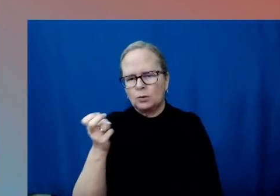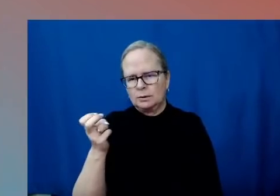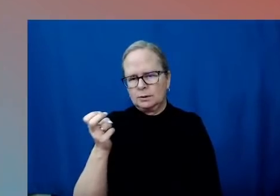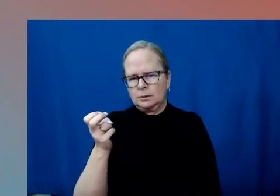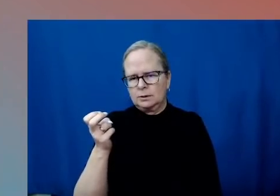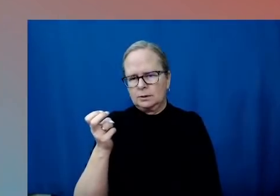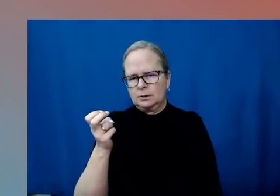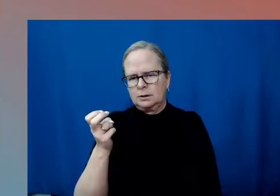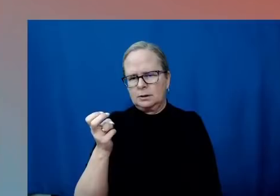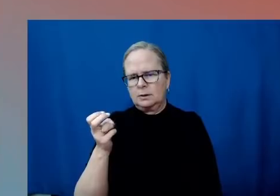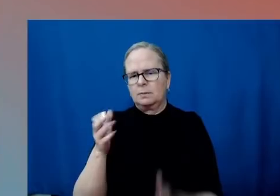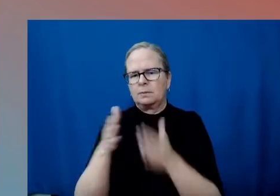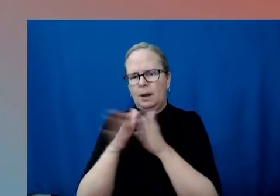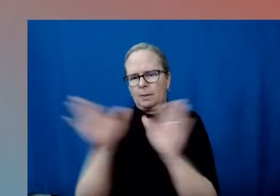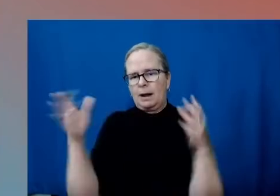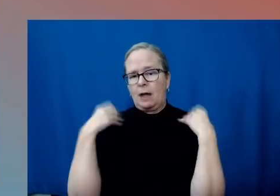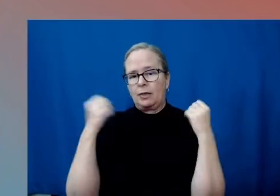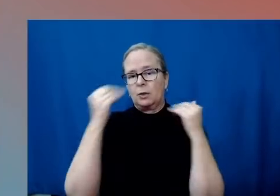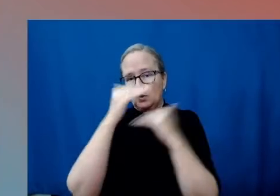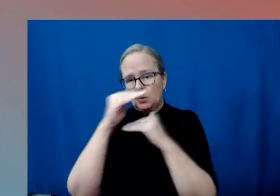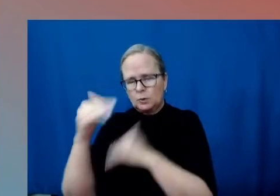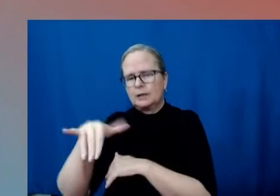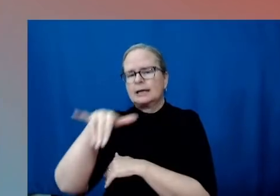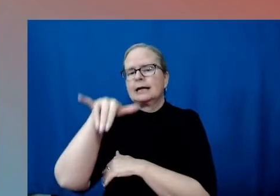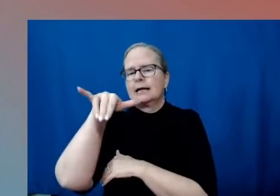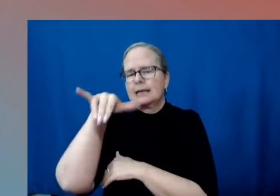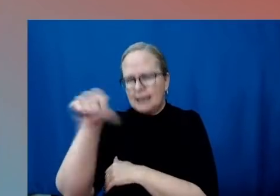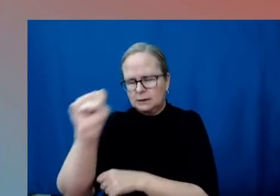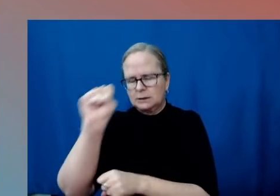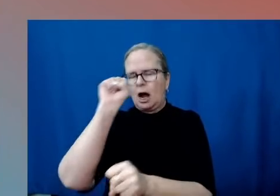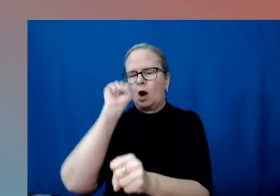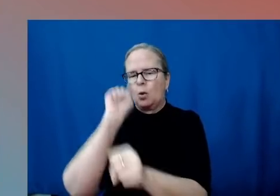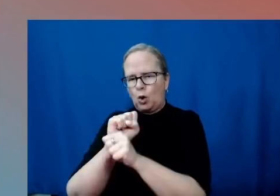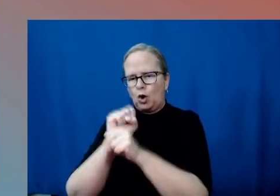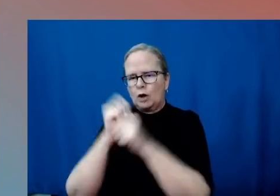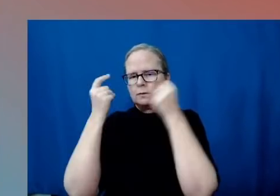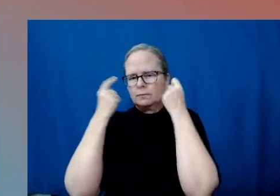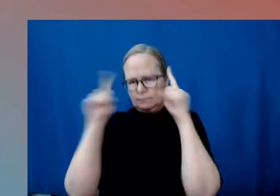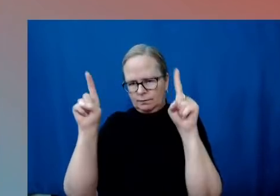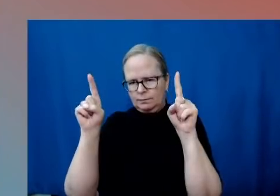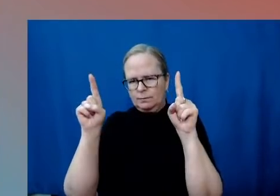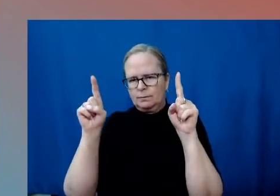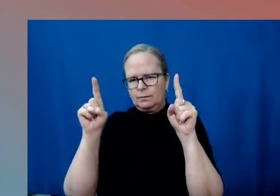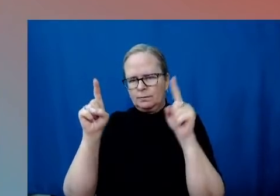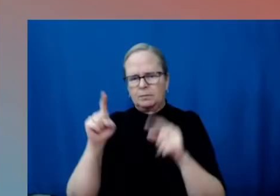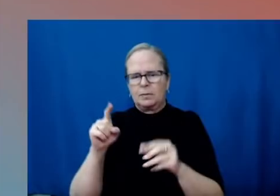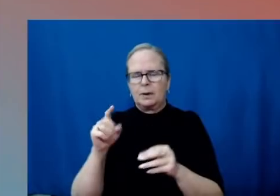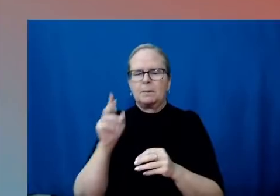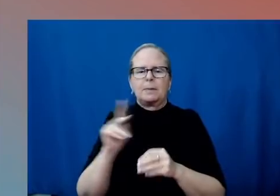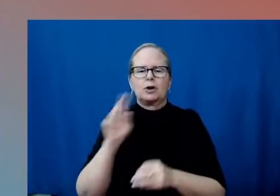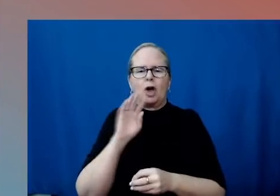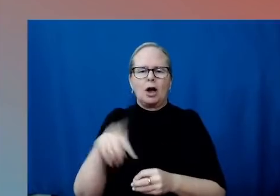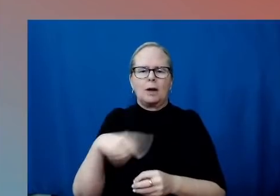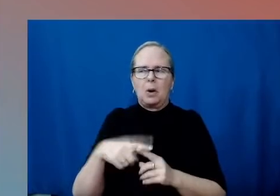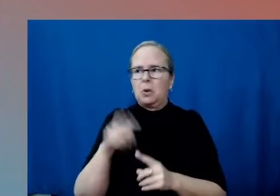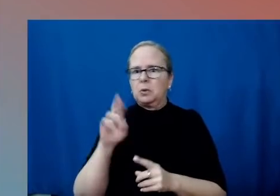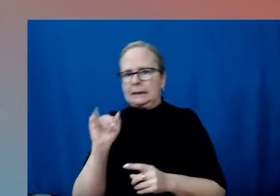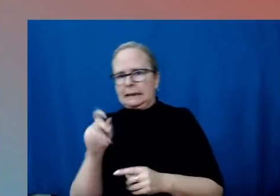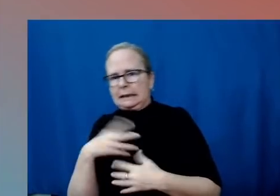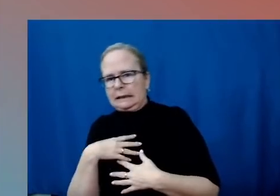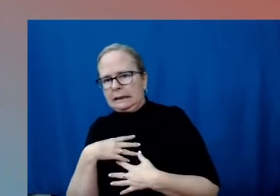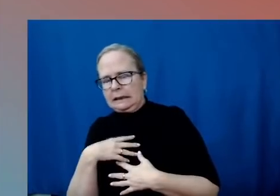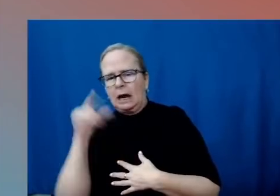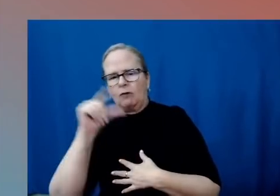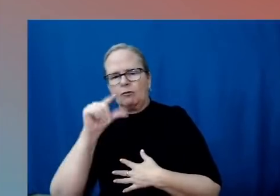lives and they've been helpful. It's just that I just don't want the discussion as people are talking about lifting the rep